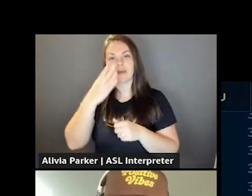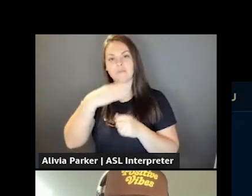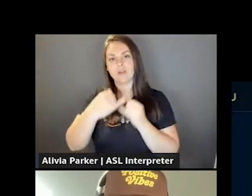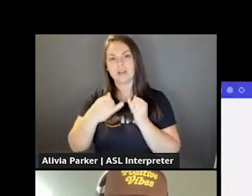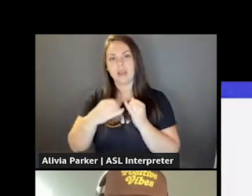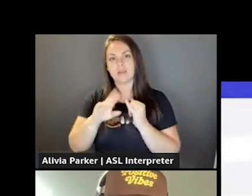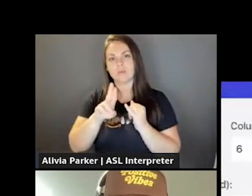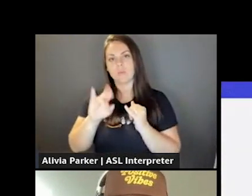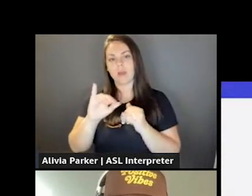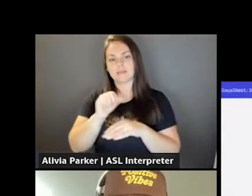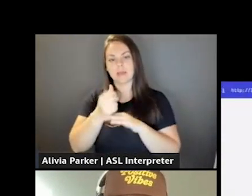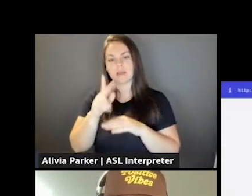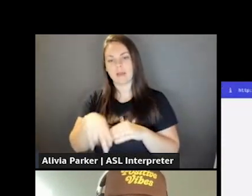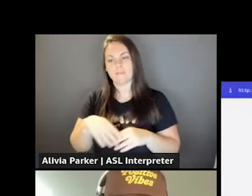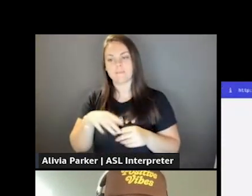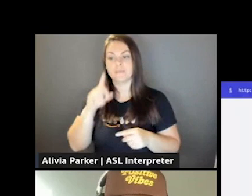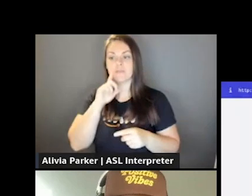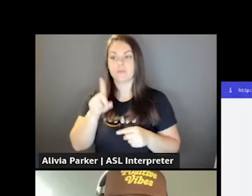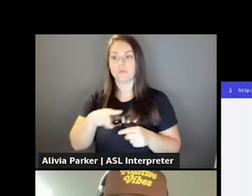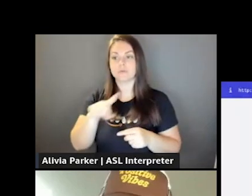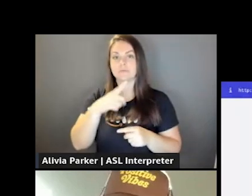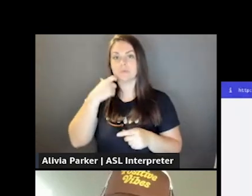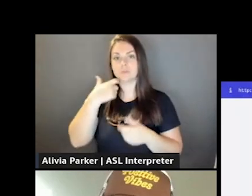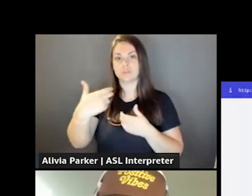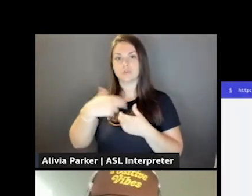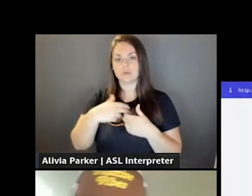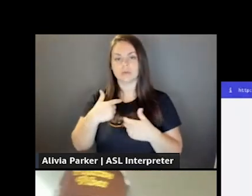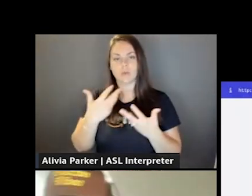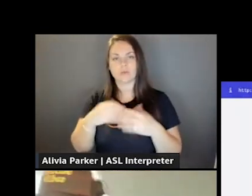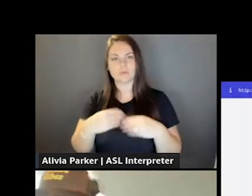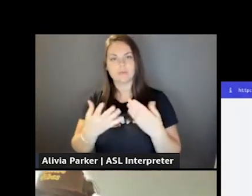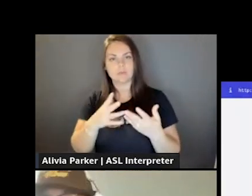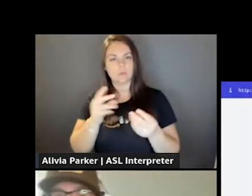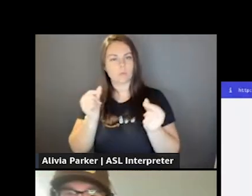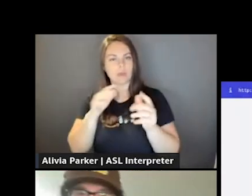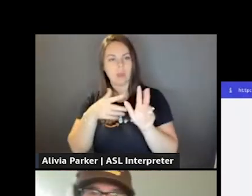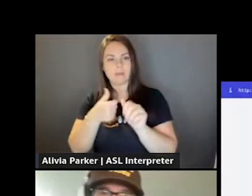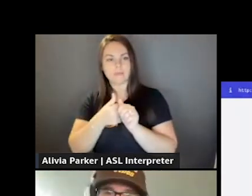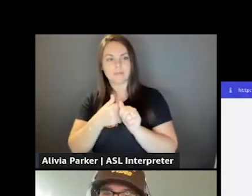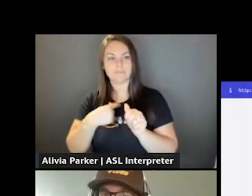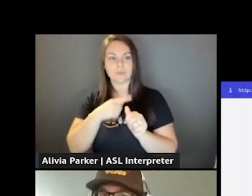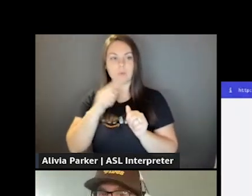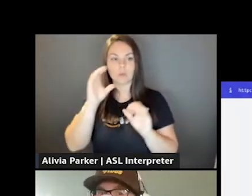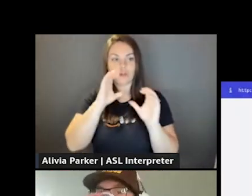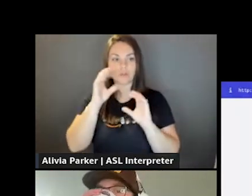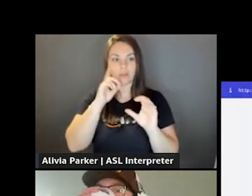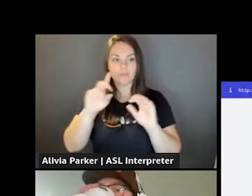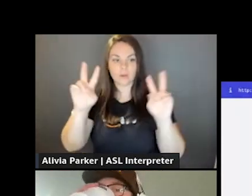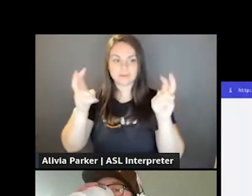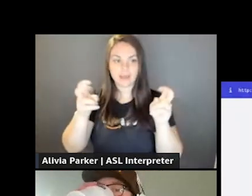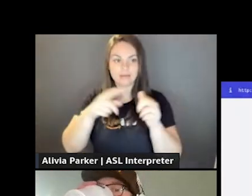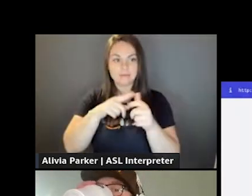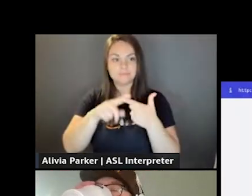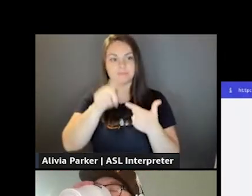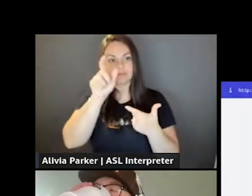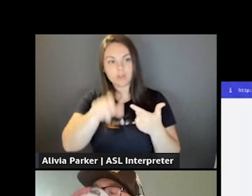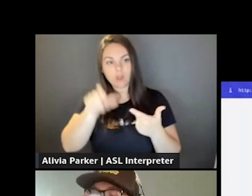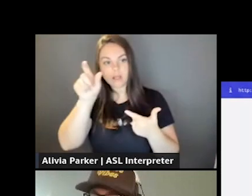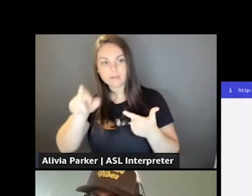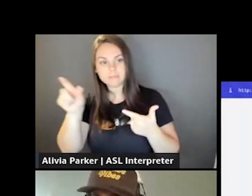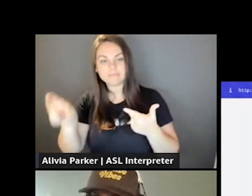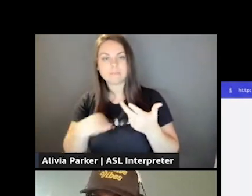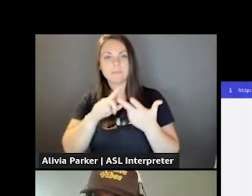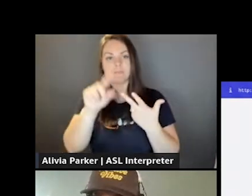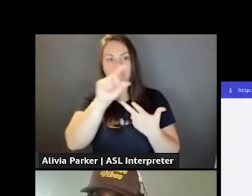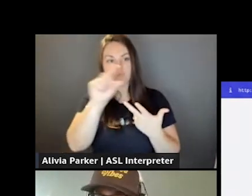just joining us, I just wanted to give you a quick update. We're looking for a title. We're looking for columns and rows. And when I come over here and